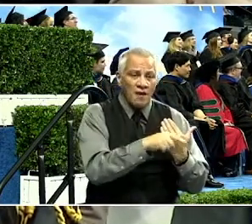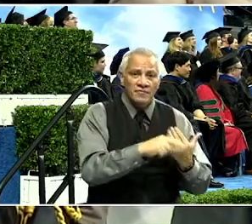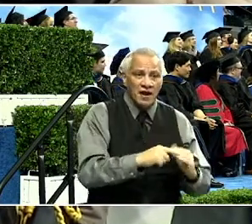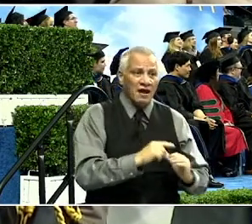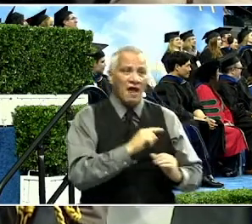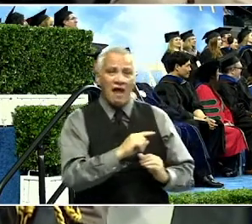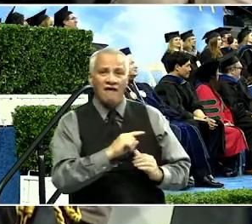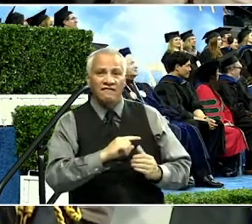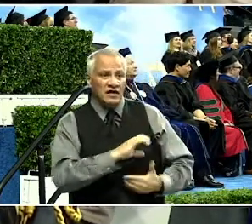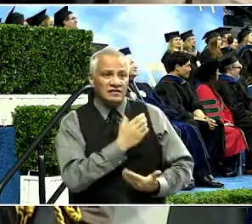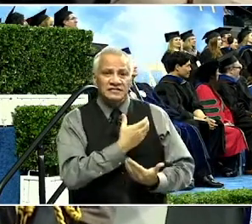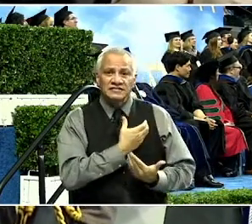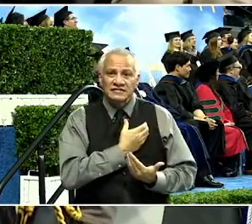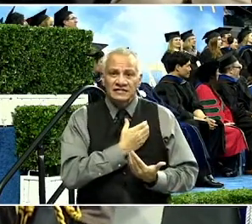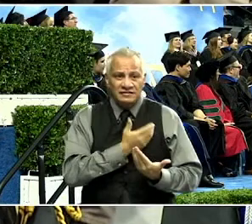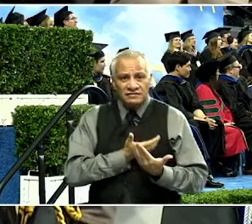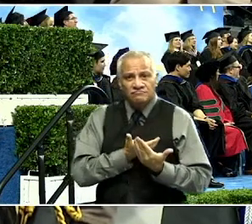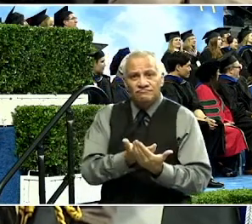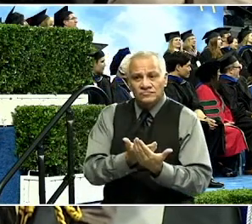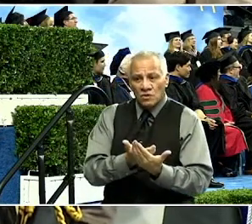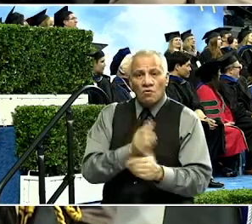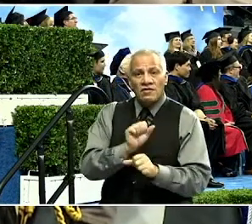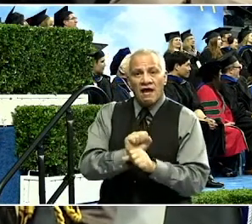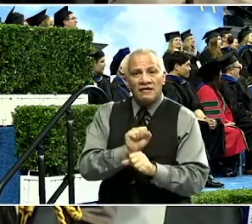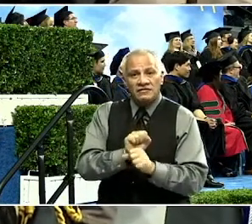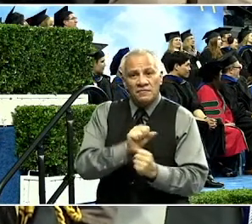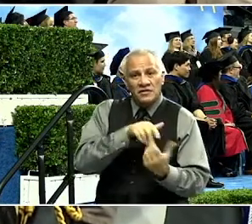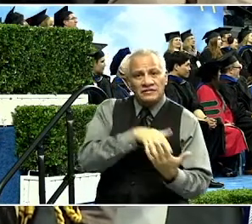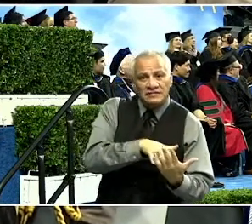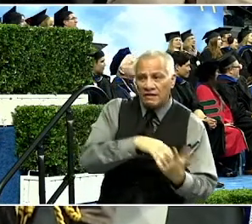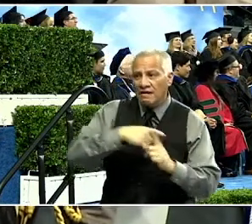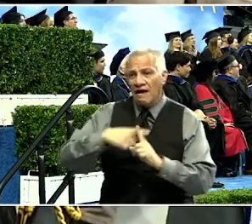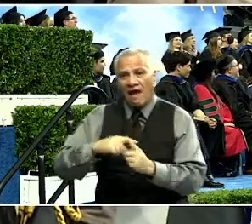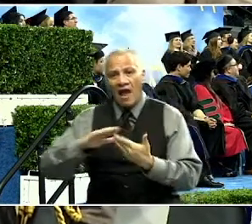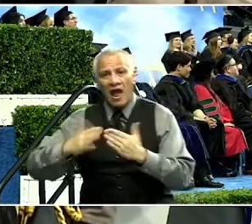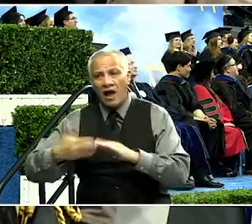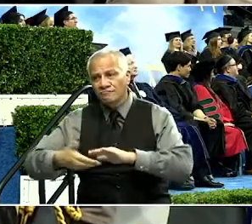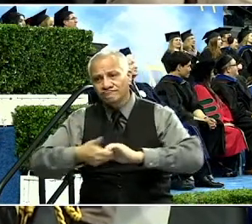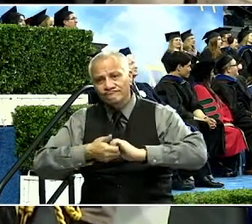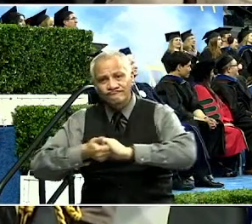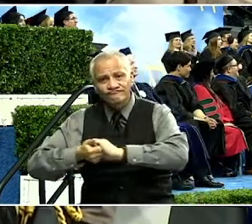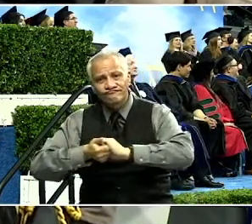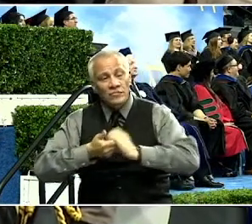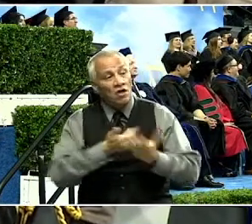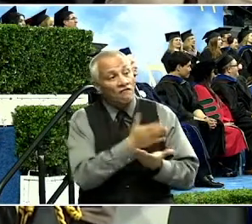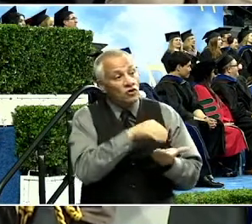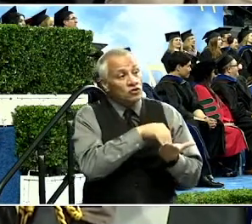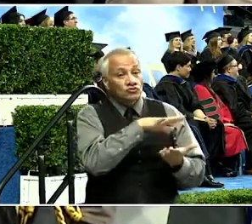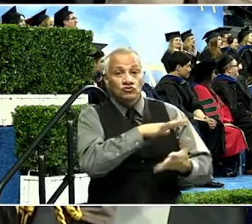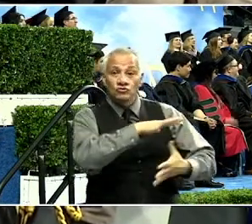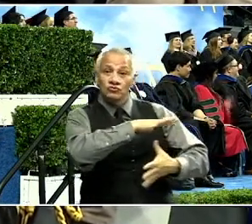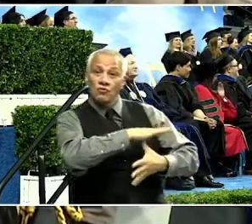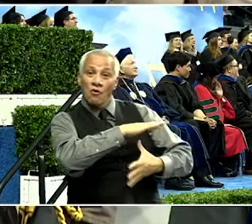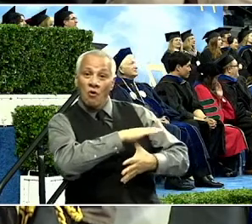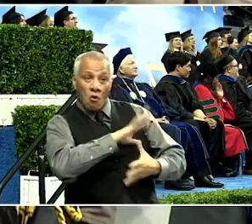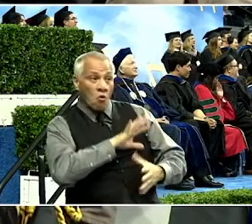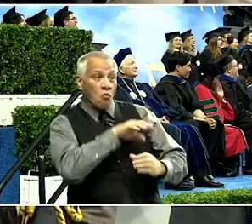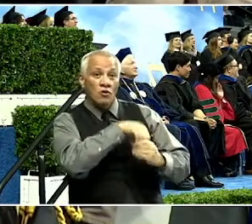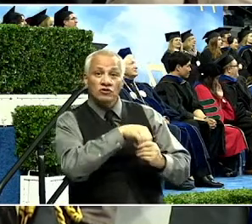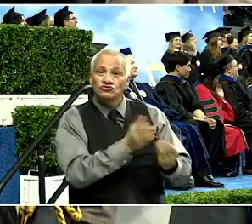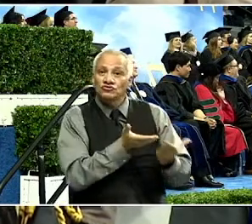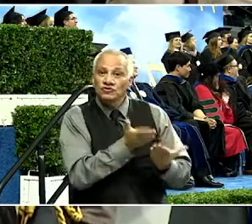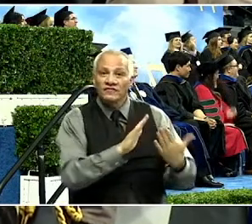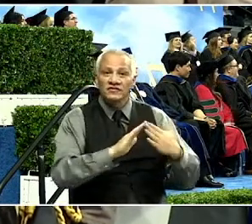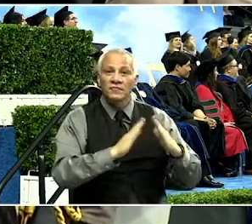civic involvement with their academic courses. Would all of the graduating seniors who serve in the community